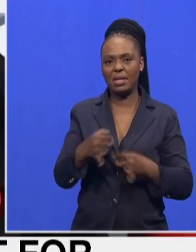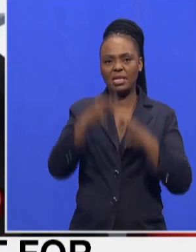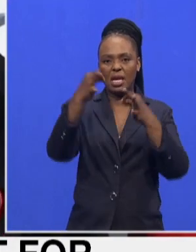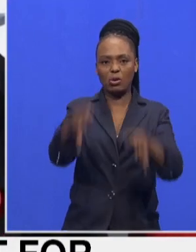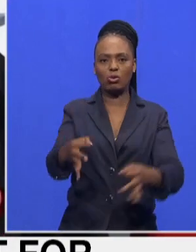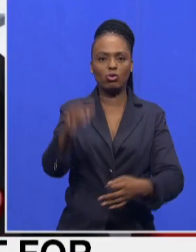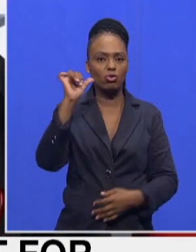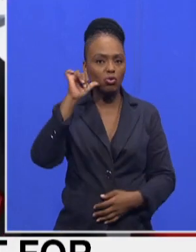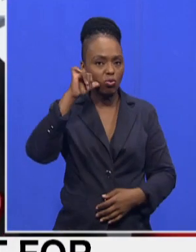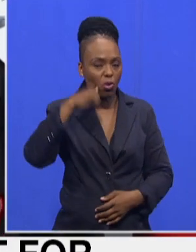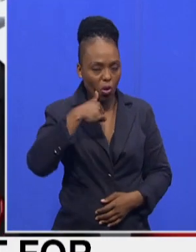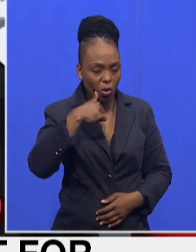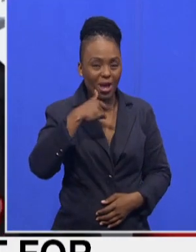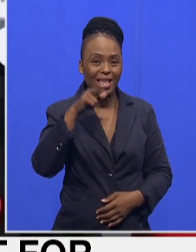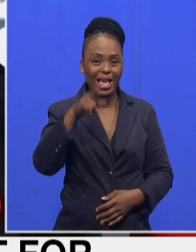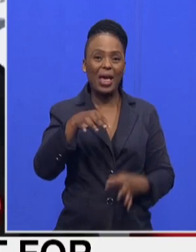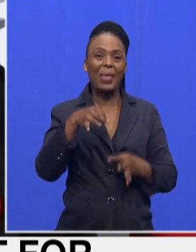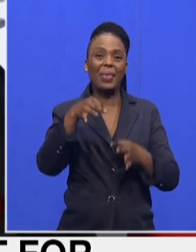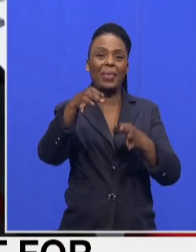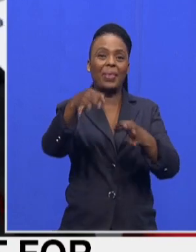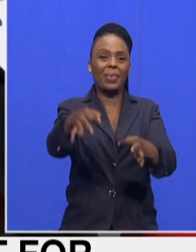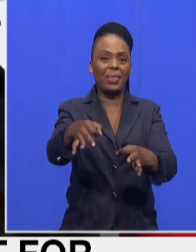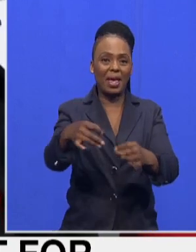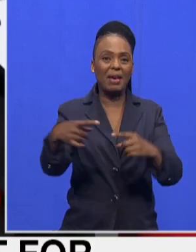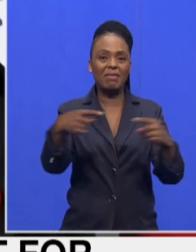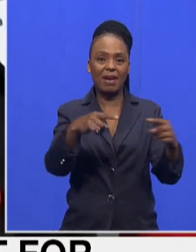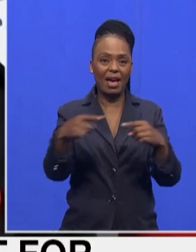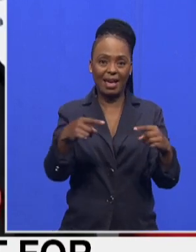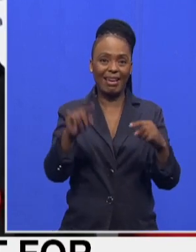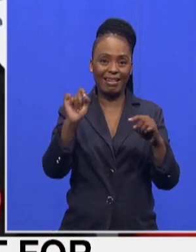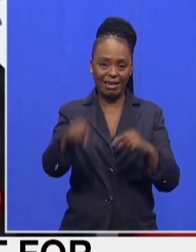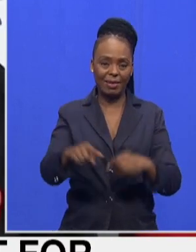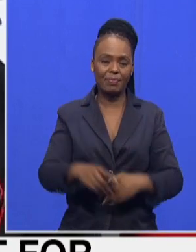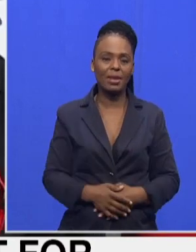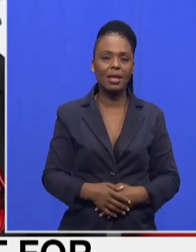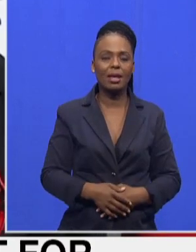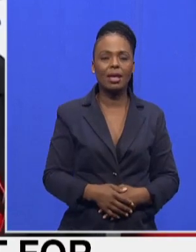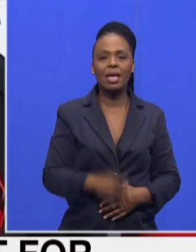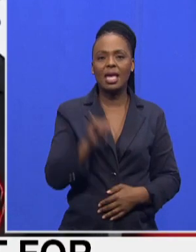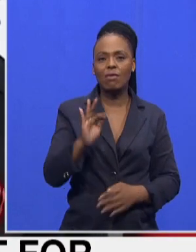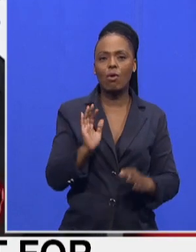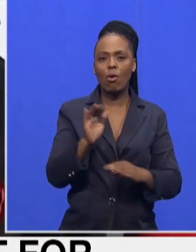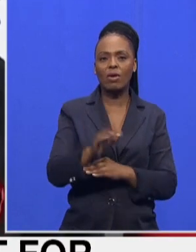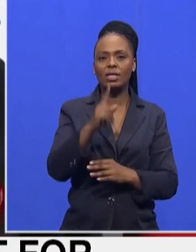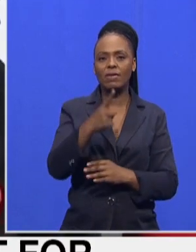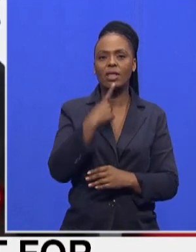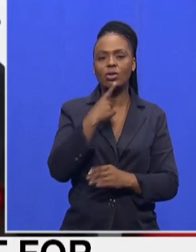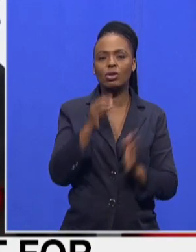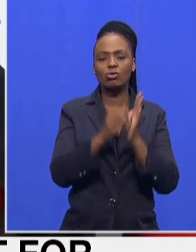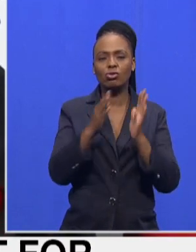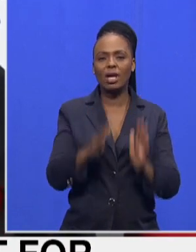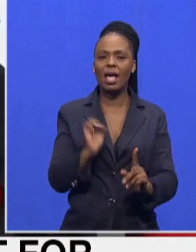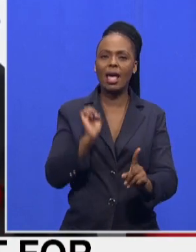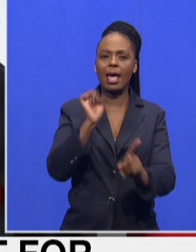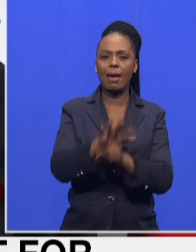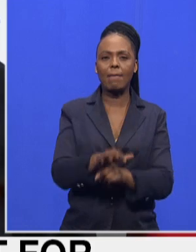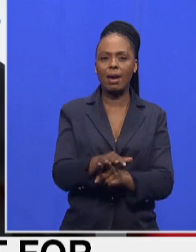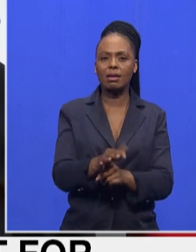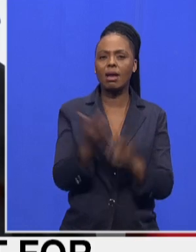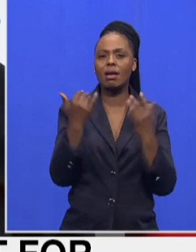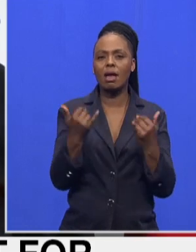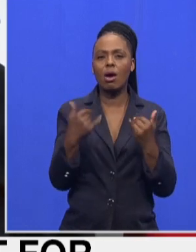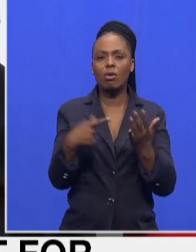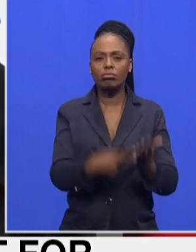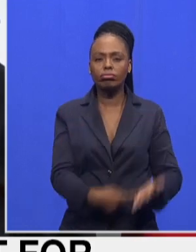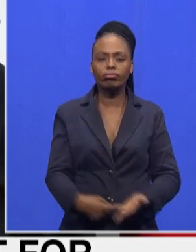which now prolongs this entire fight again. So if there are over 7,000 students which are affected, obviously we're going to be